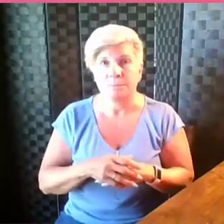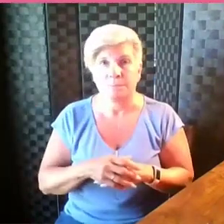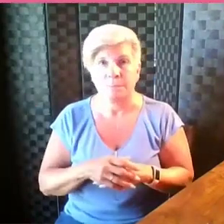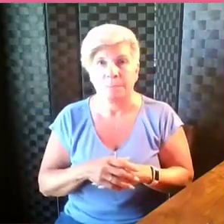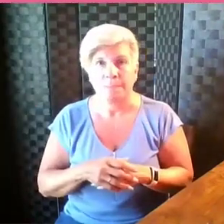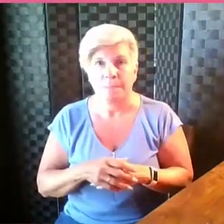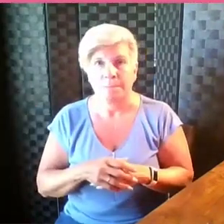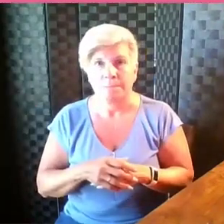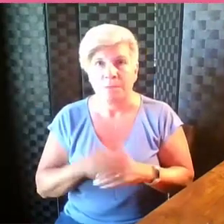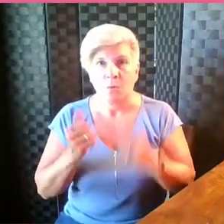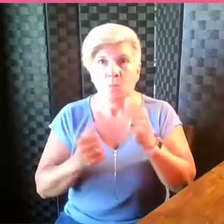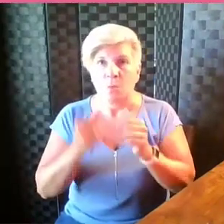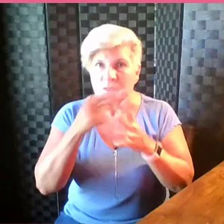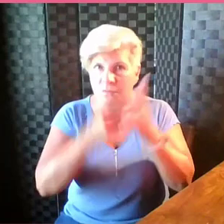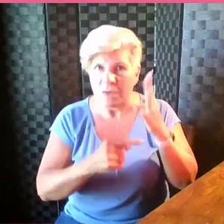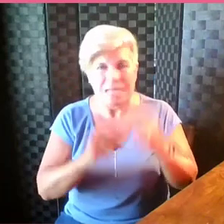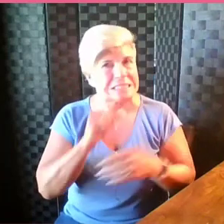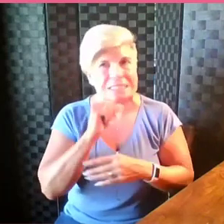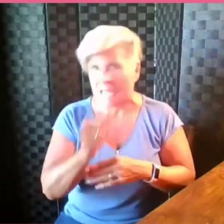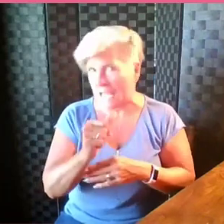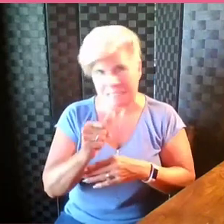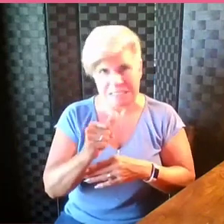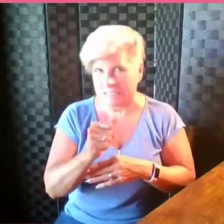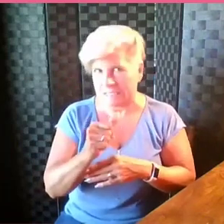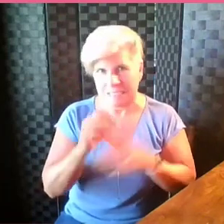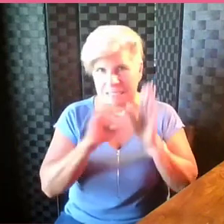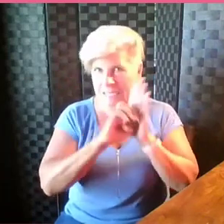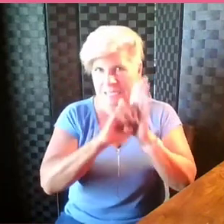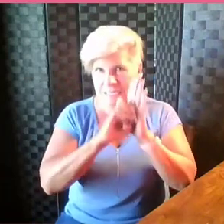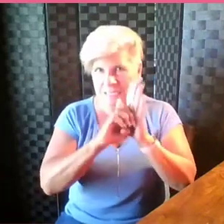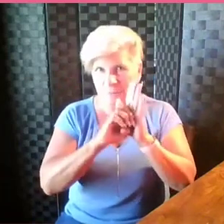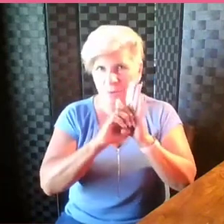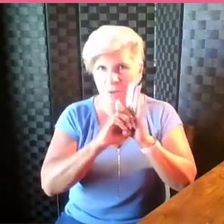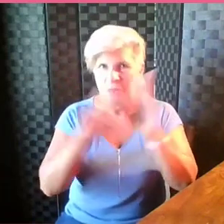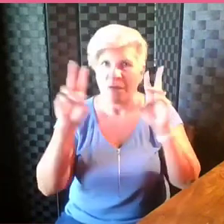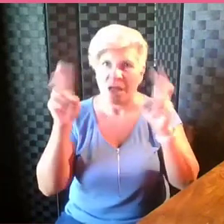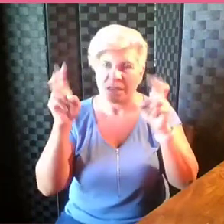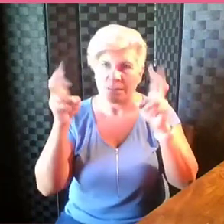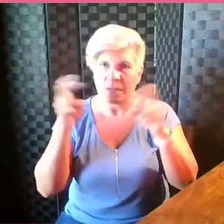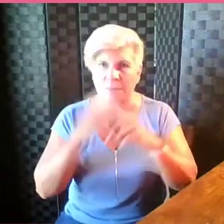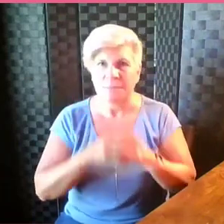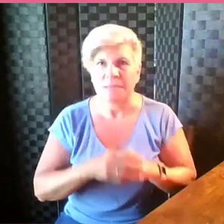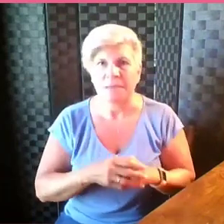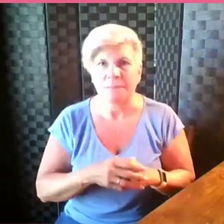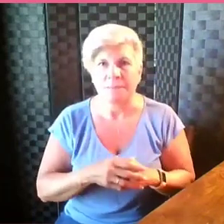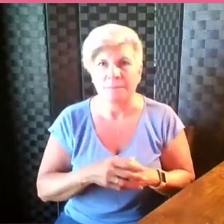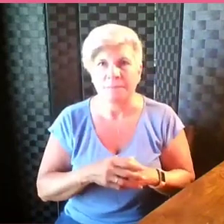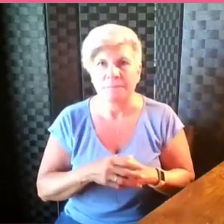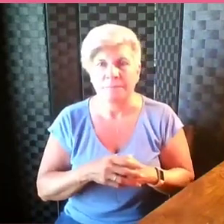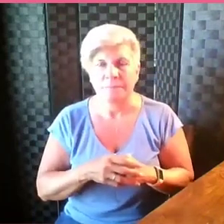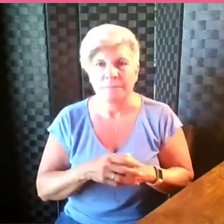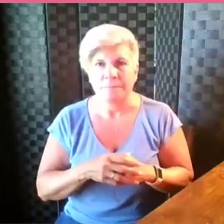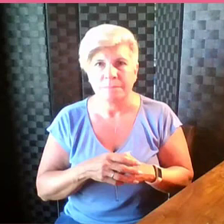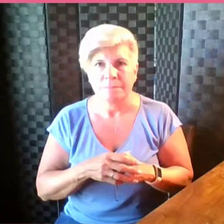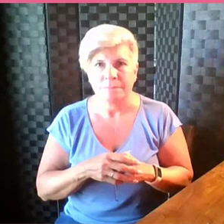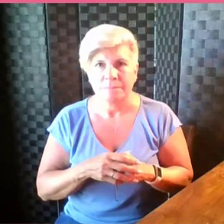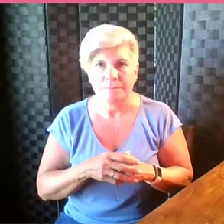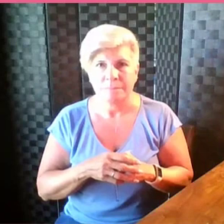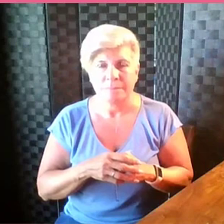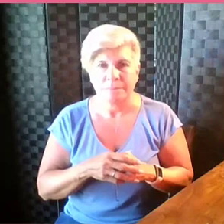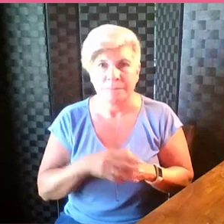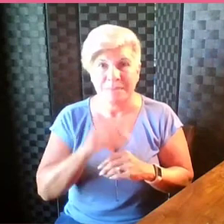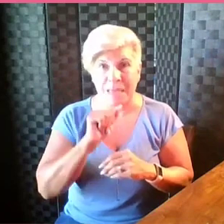is not an example of onomatopoeia? A, pow.